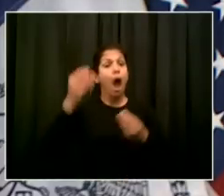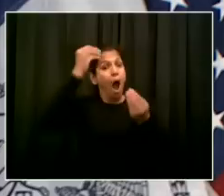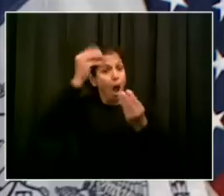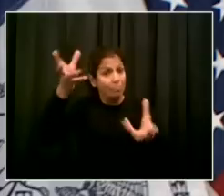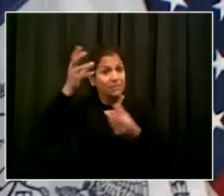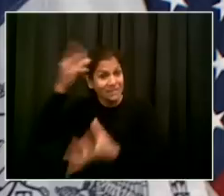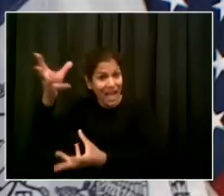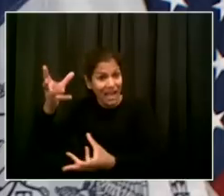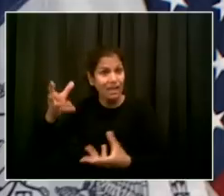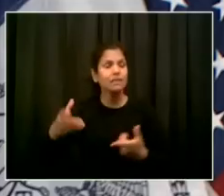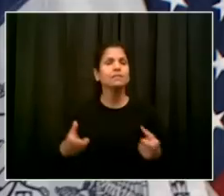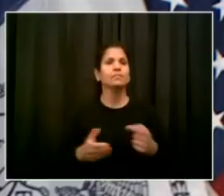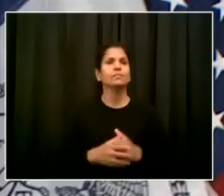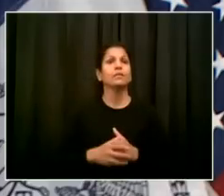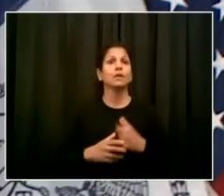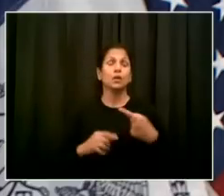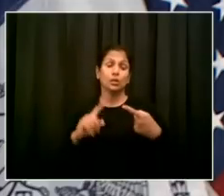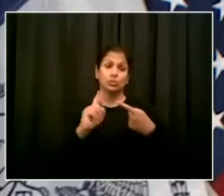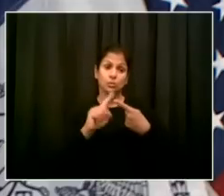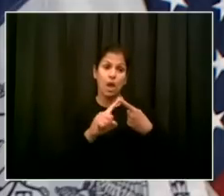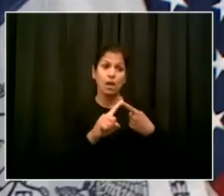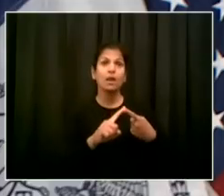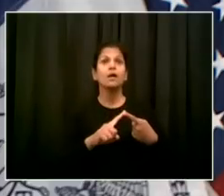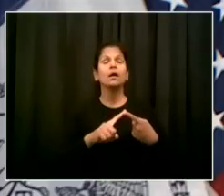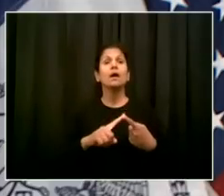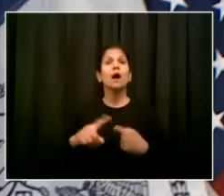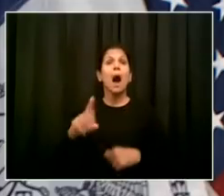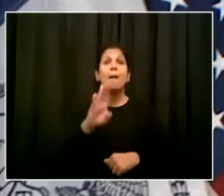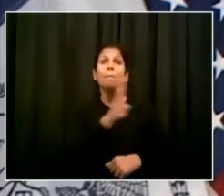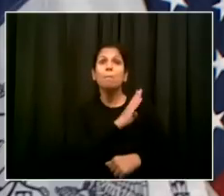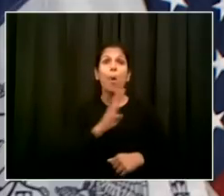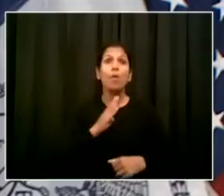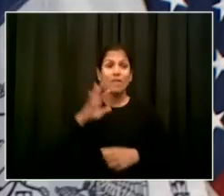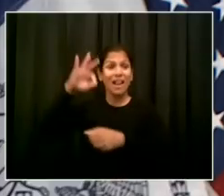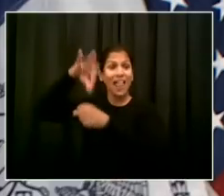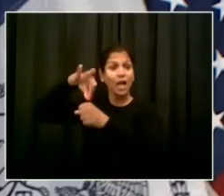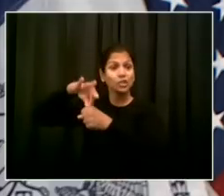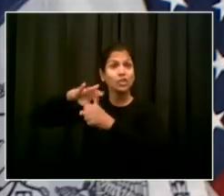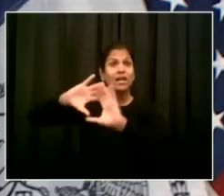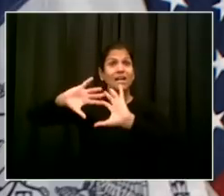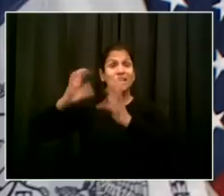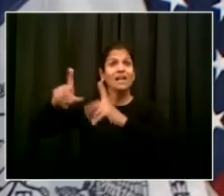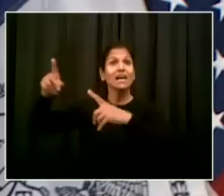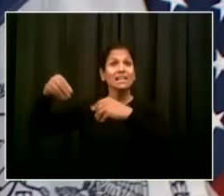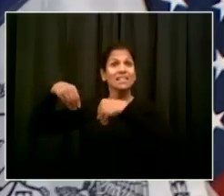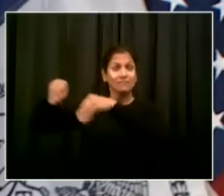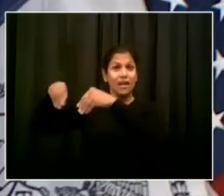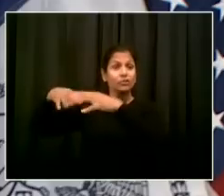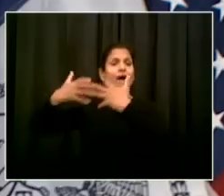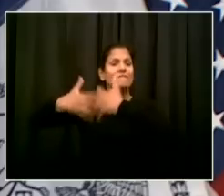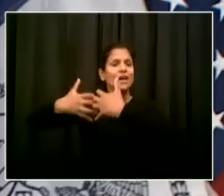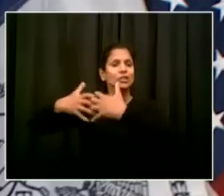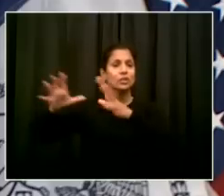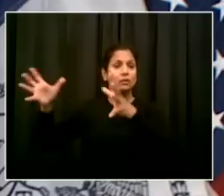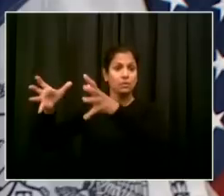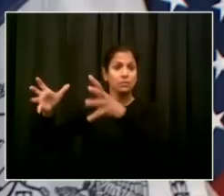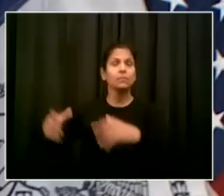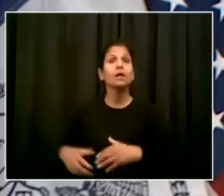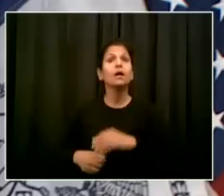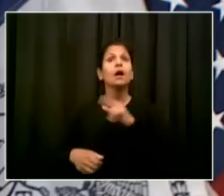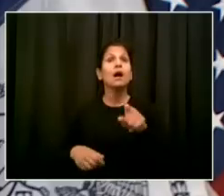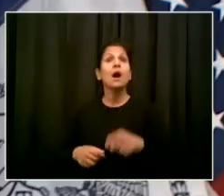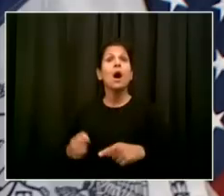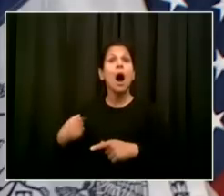of Elections vendor question, we have referred that matter to the City Department of Investigation. We've also confirmed that